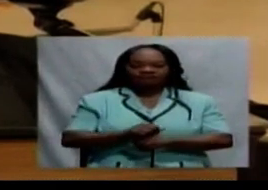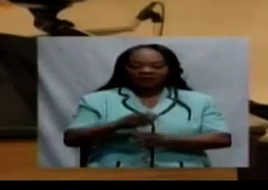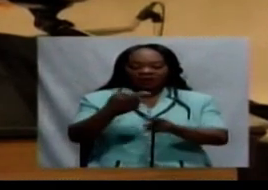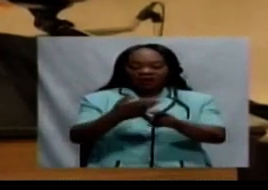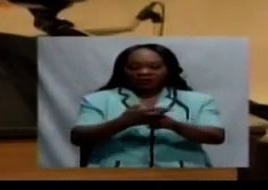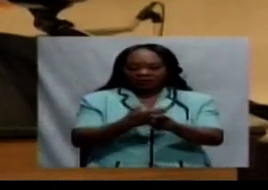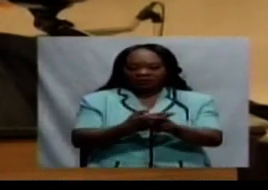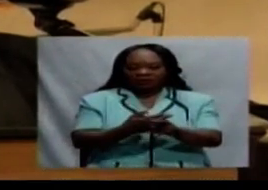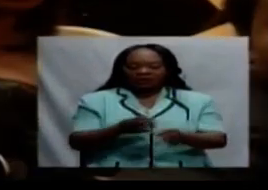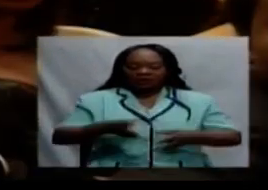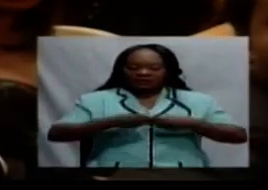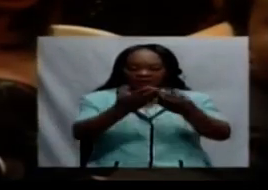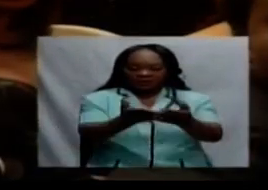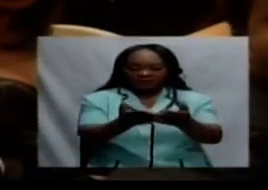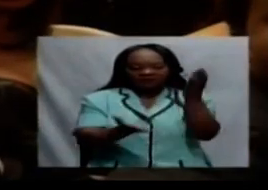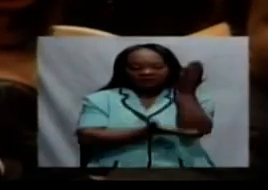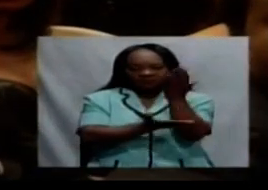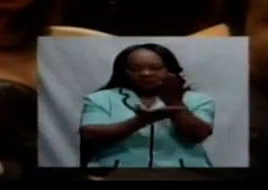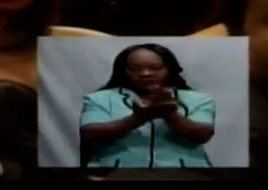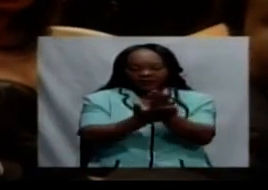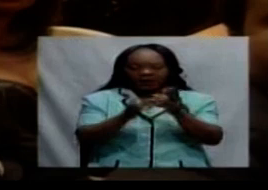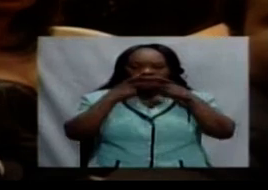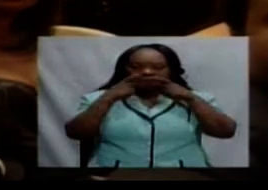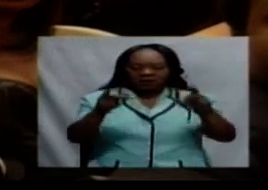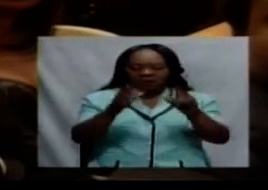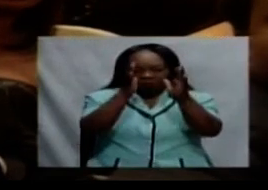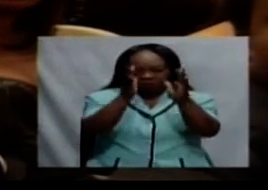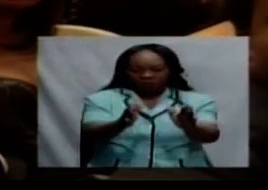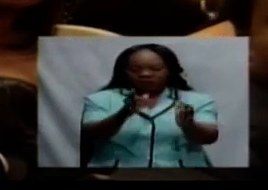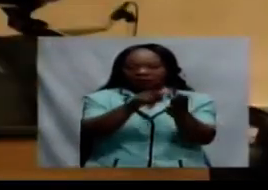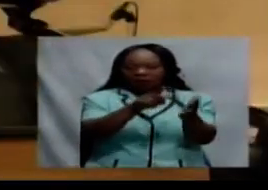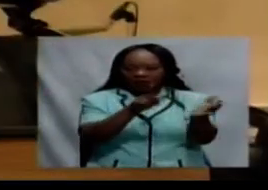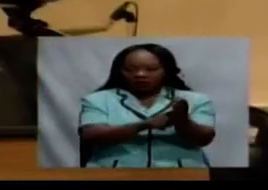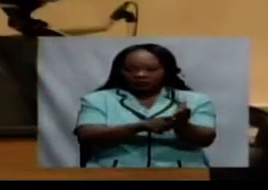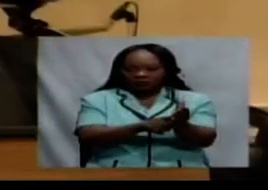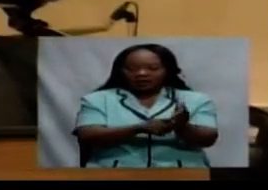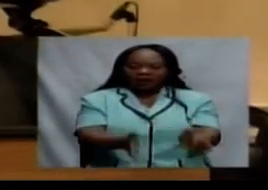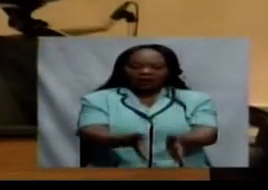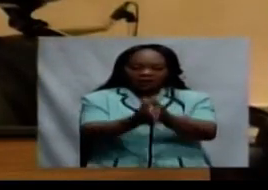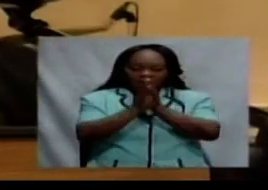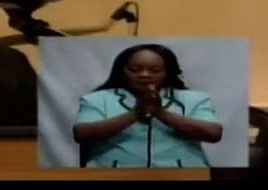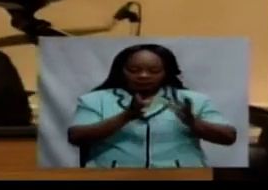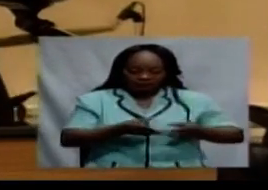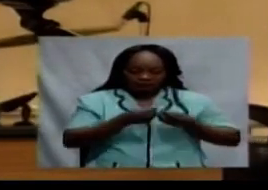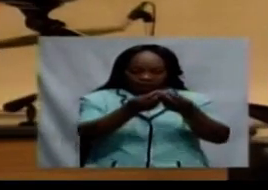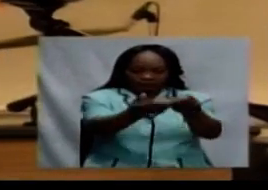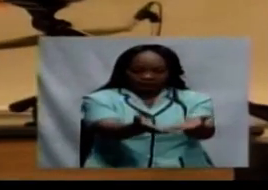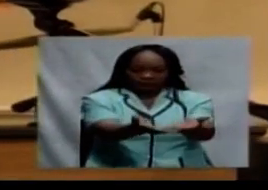to the improvement of the Public Order Act. I did ask for submissions on the